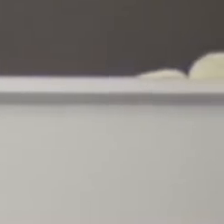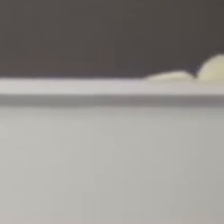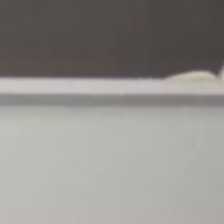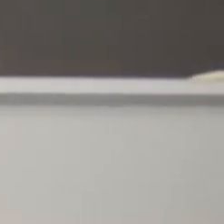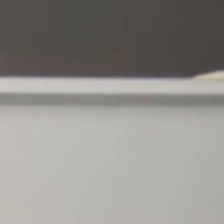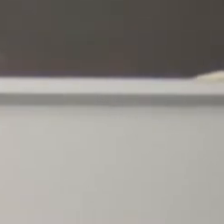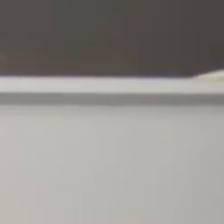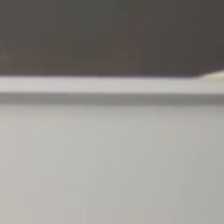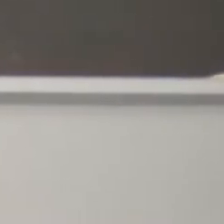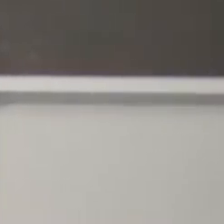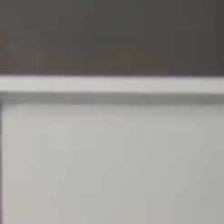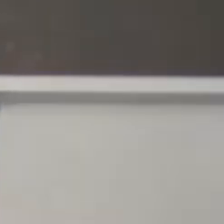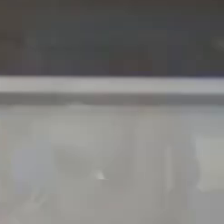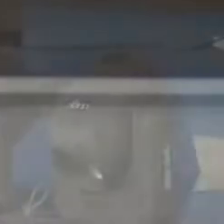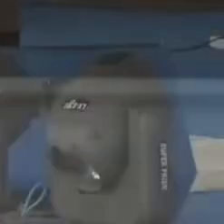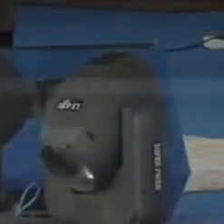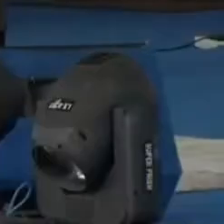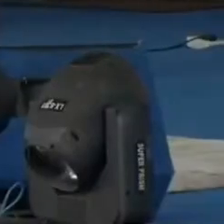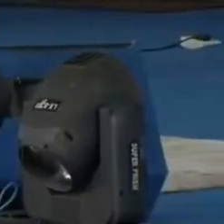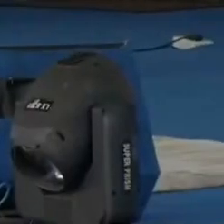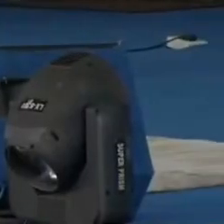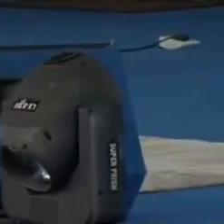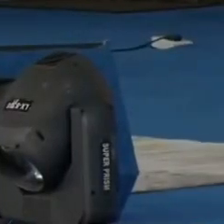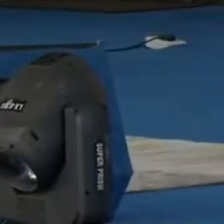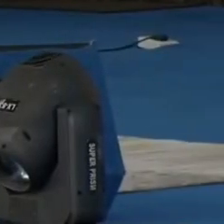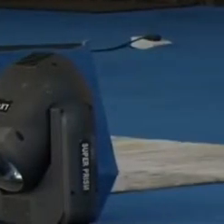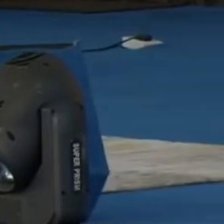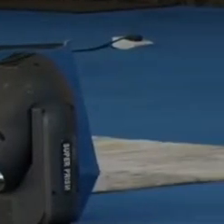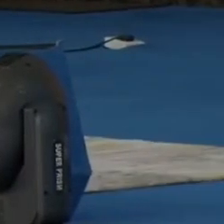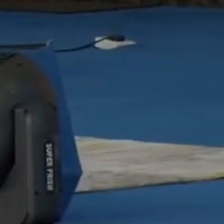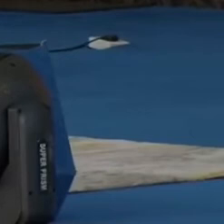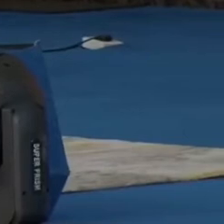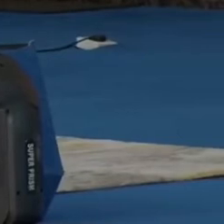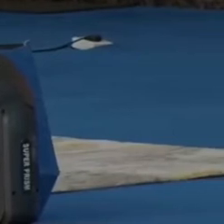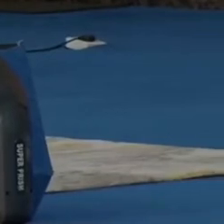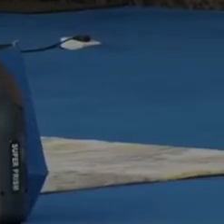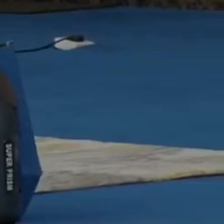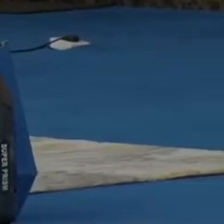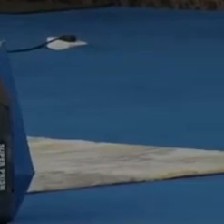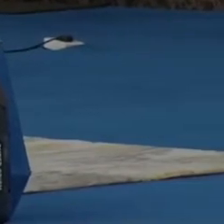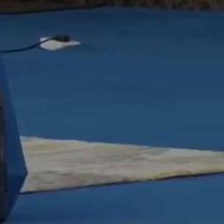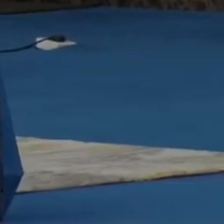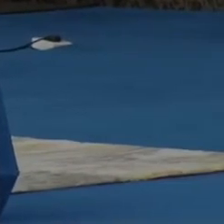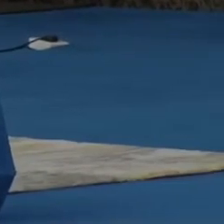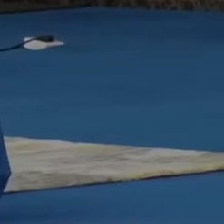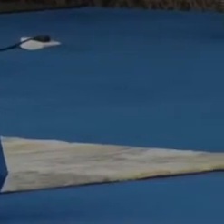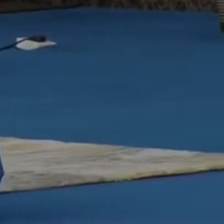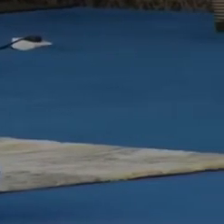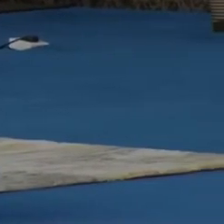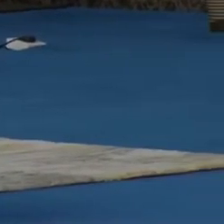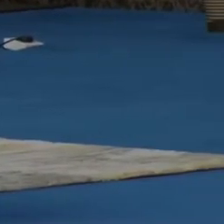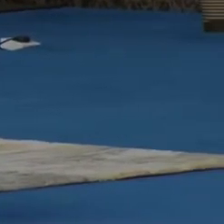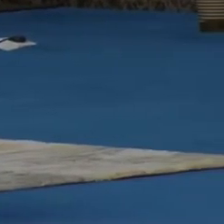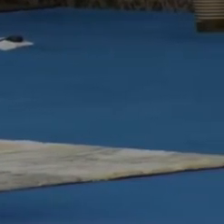everywhere we may be, and to be able to stand, and having done all, to stand.